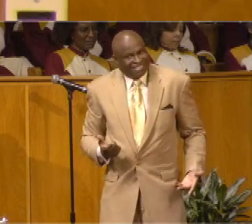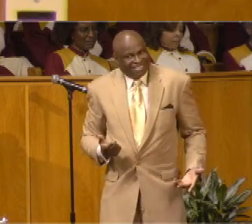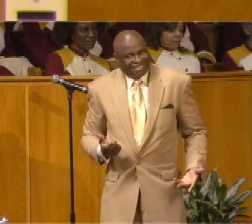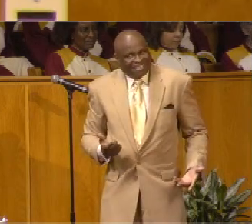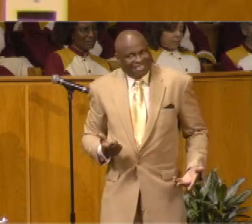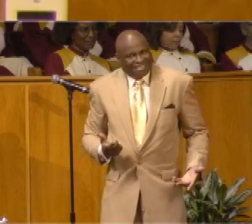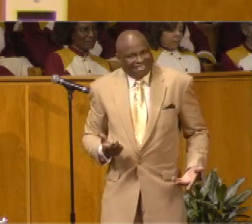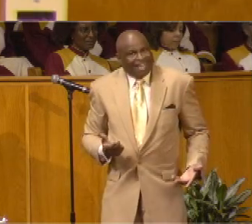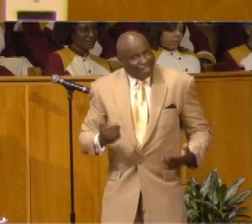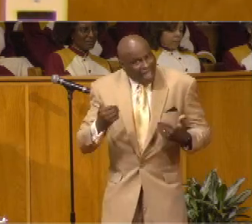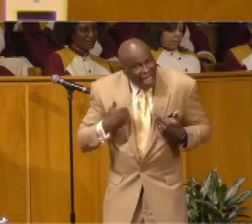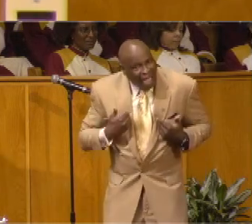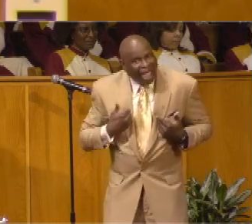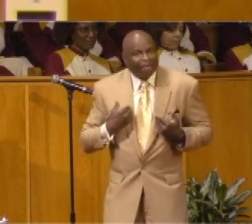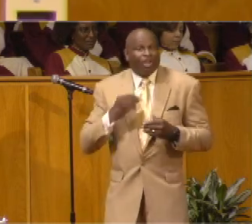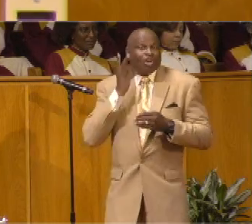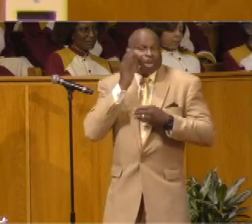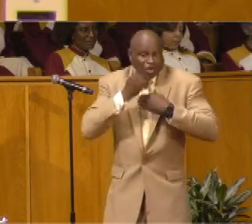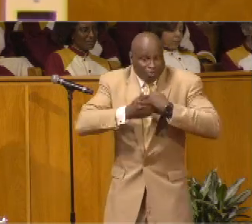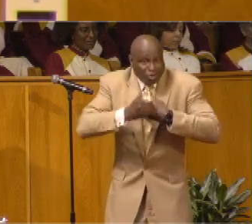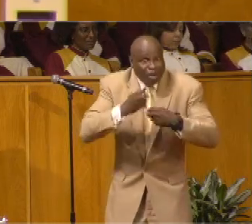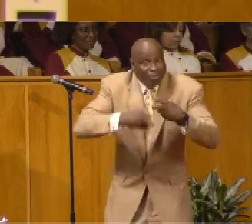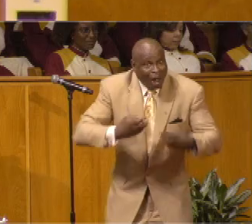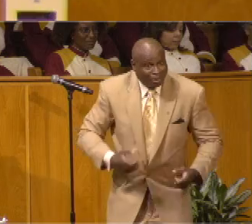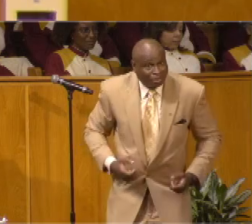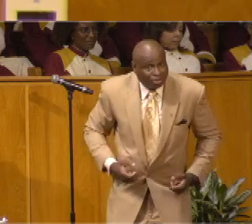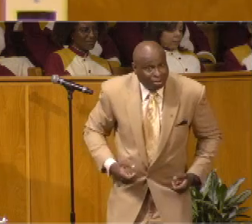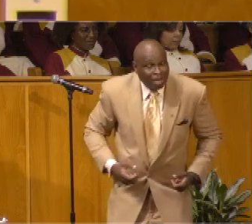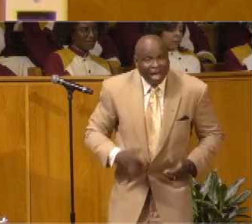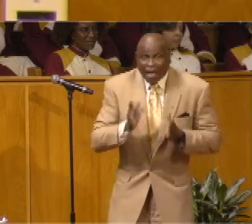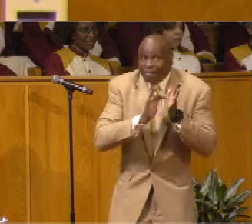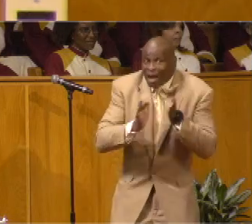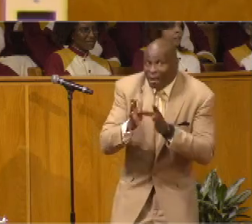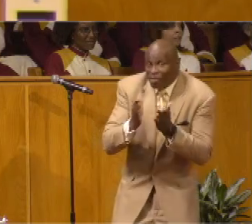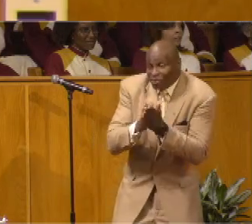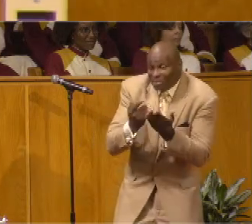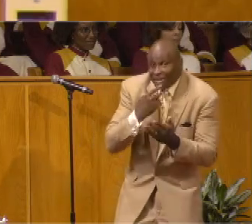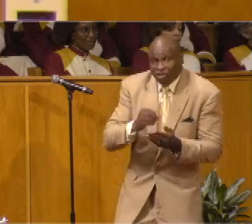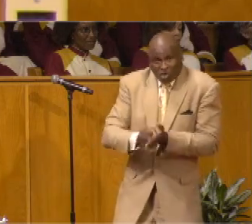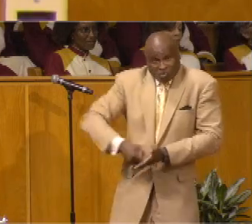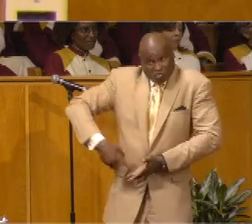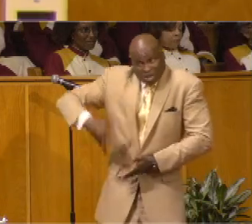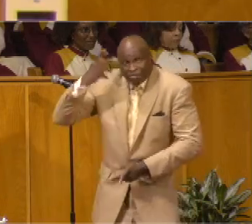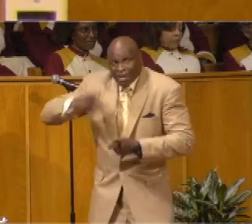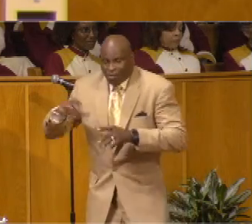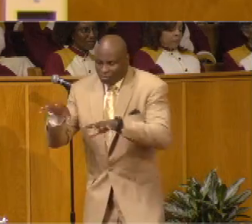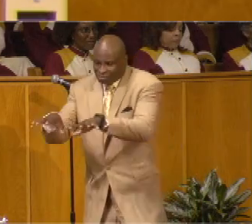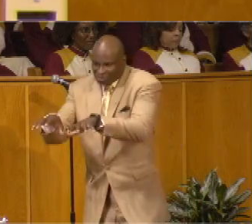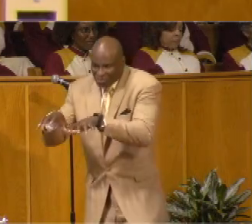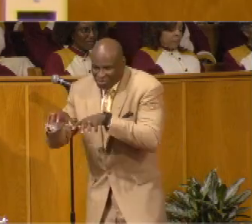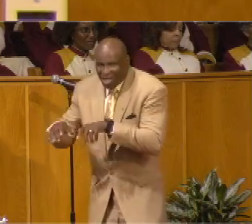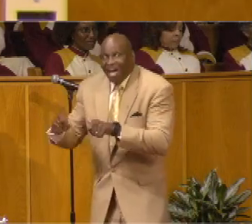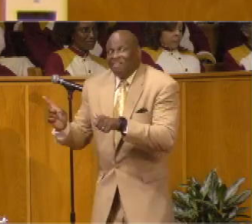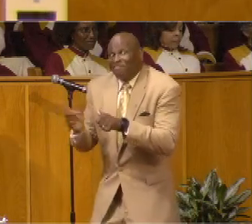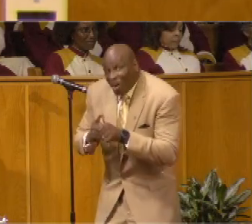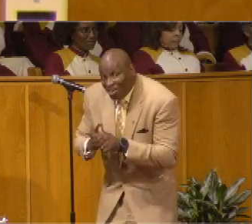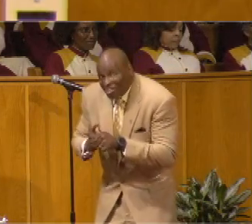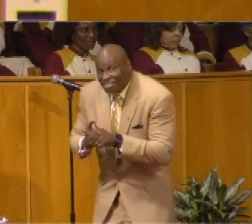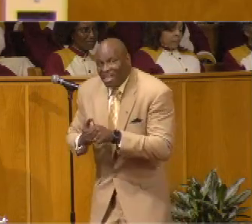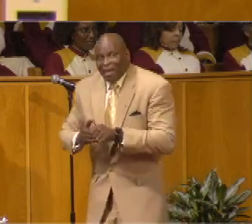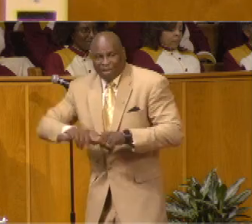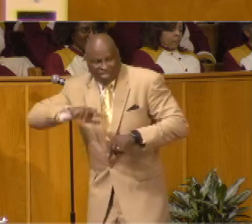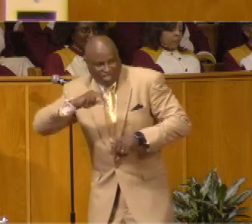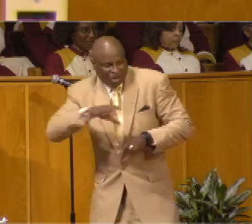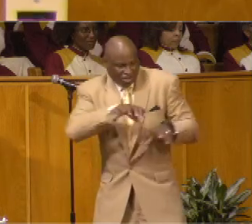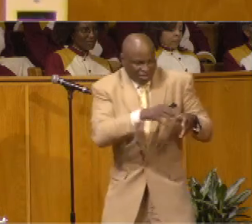They had communion problems. Bible said that the rich and the affluent would get to communion before those working the third